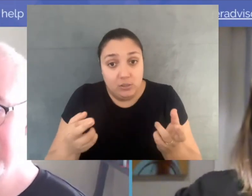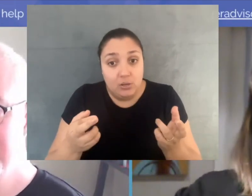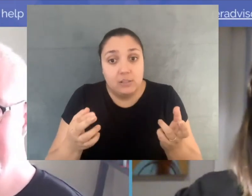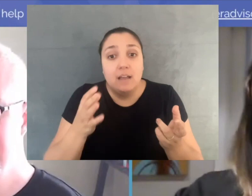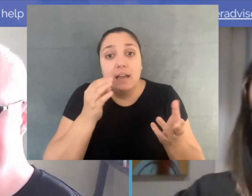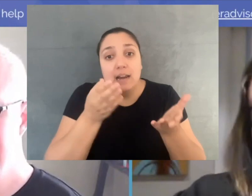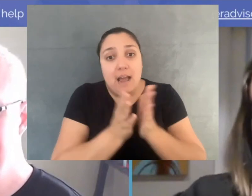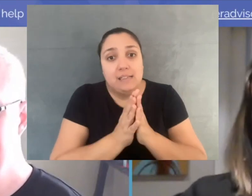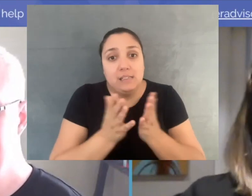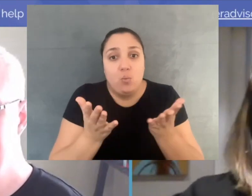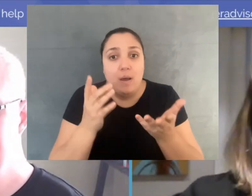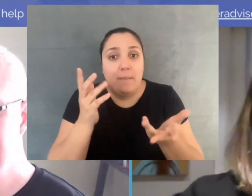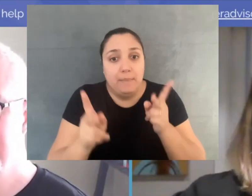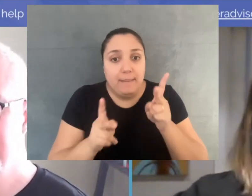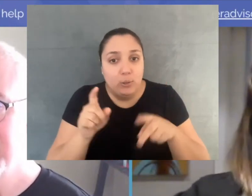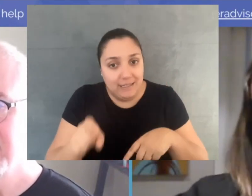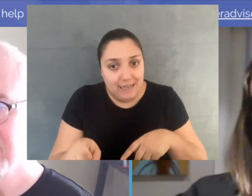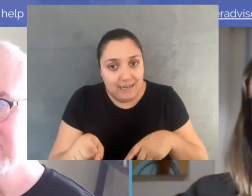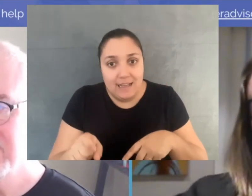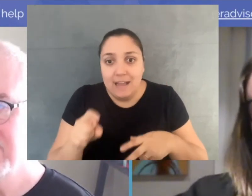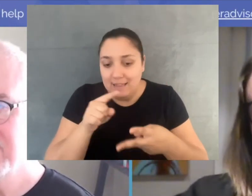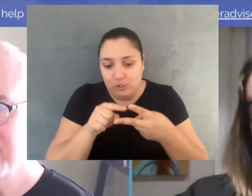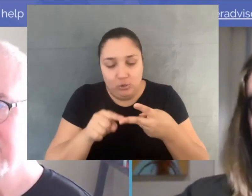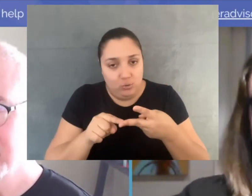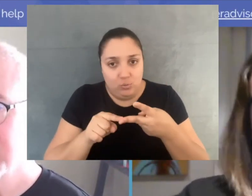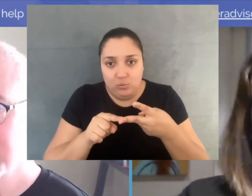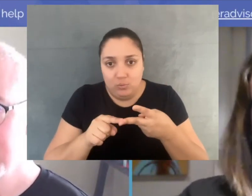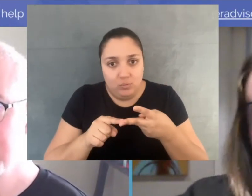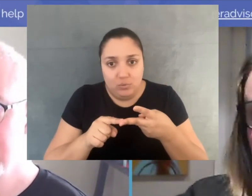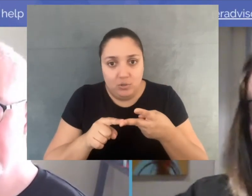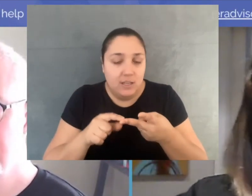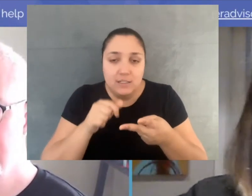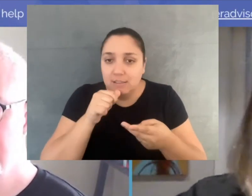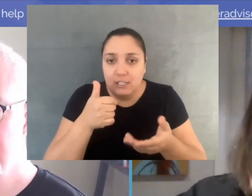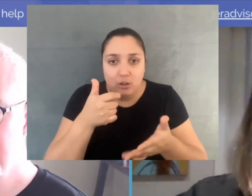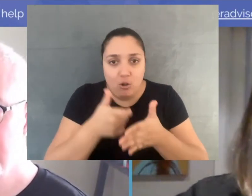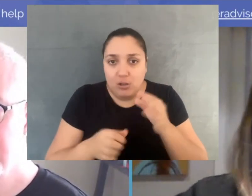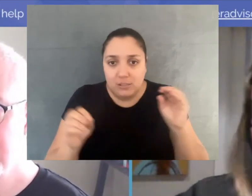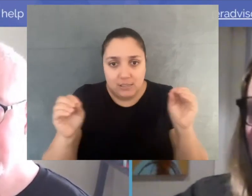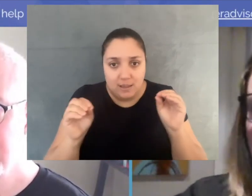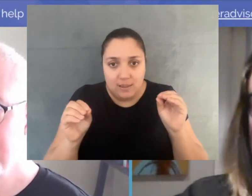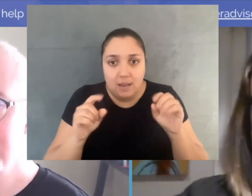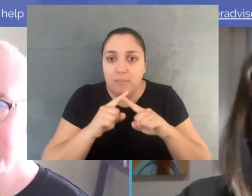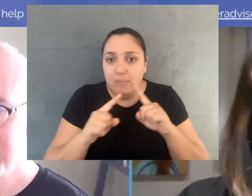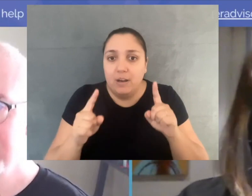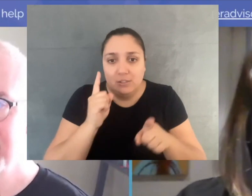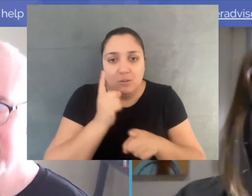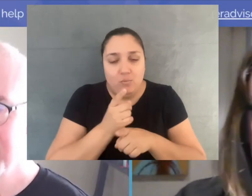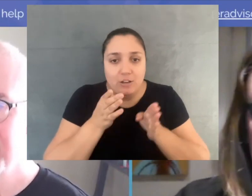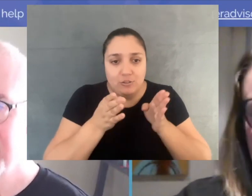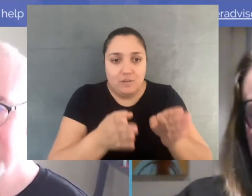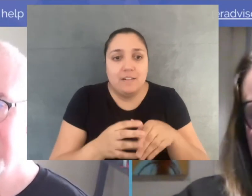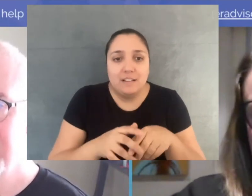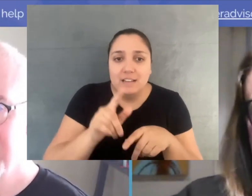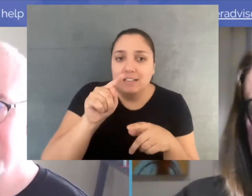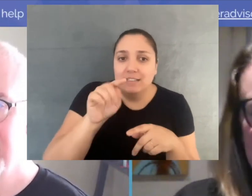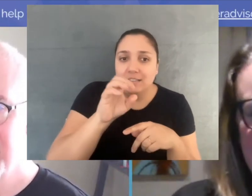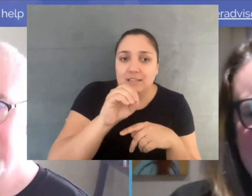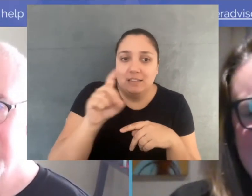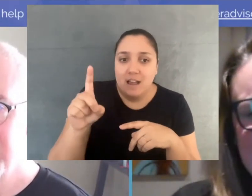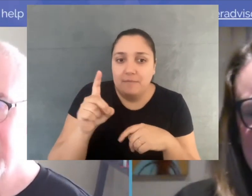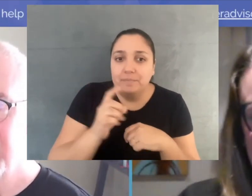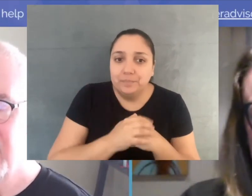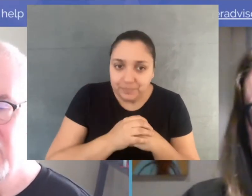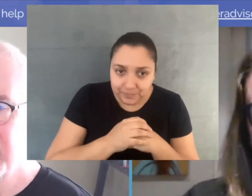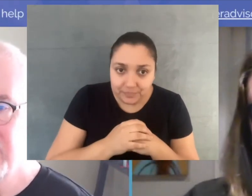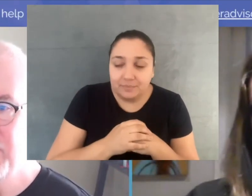developing that resource and asking what people need. Those are two things that everyone can do. It doesn't cost anything, and it puts you on the right